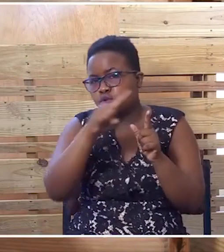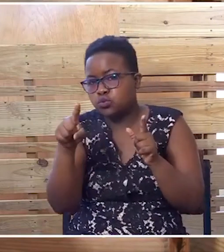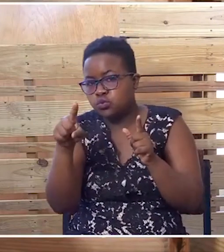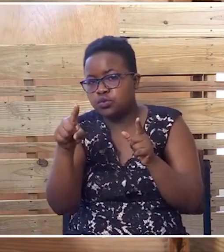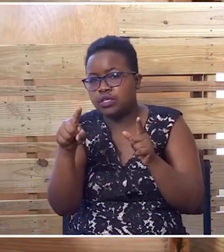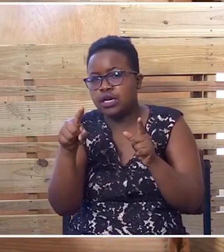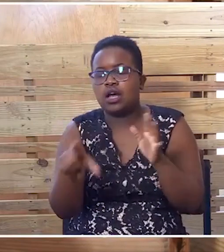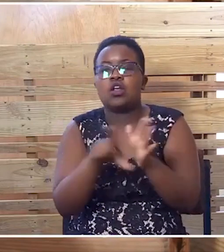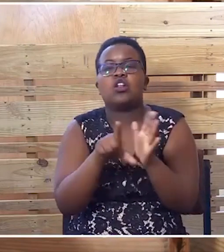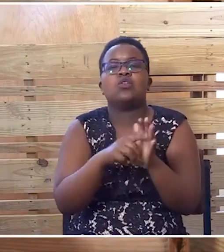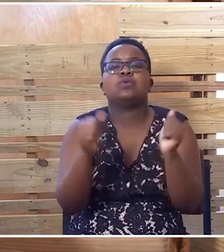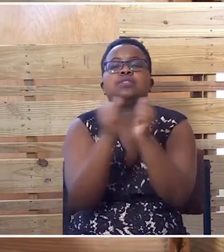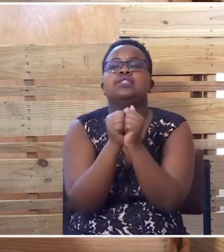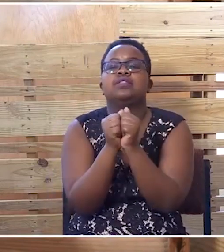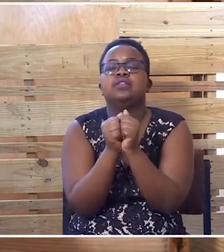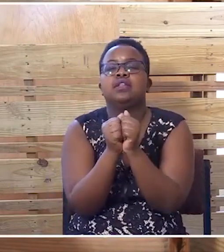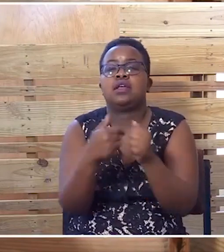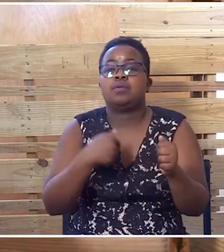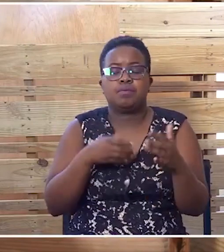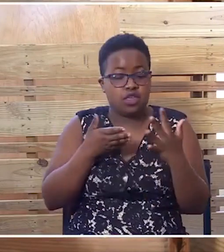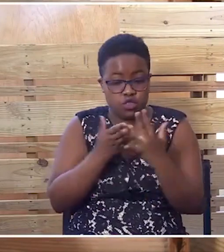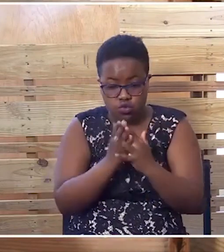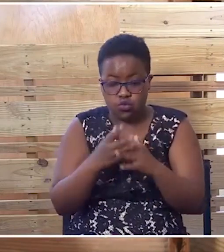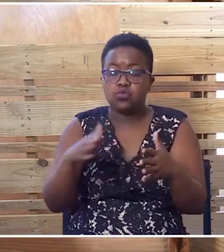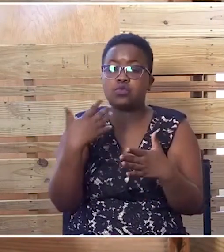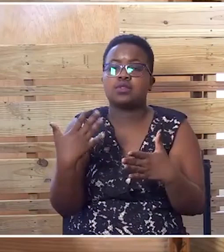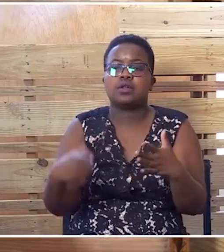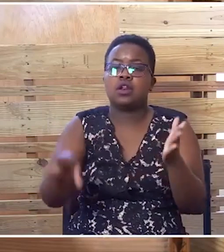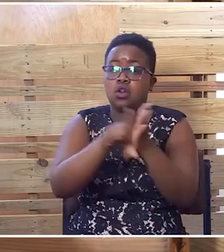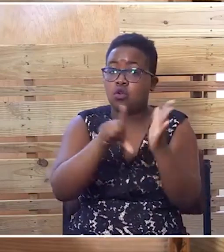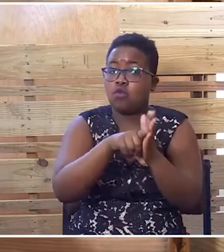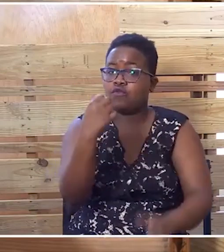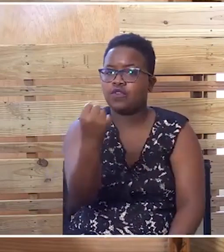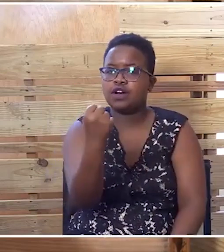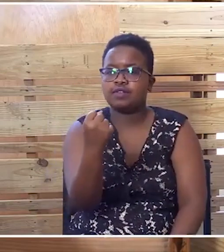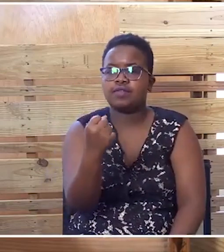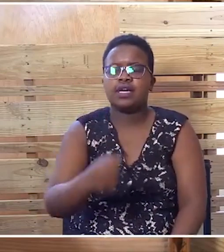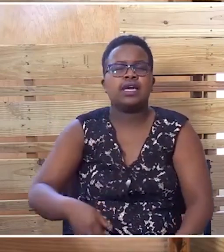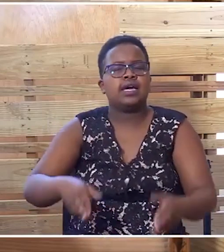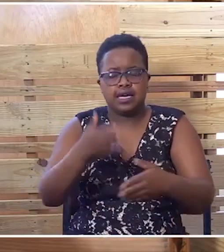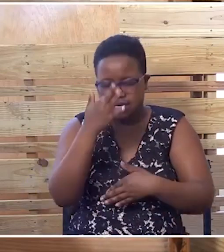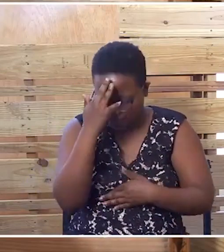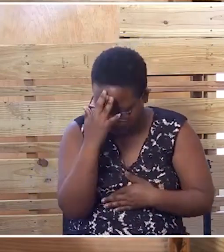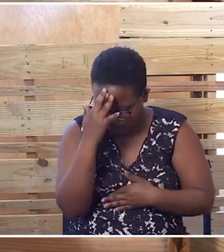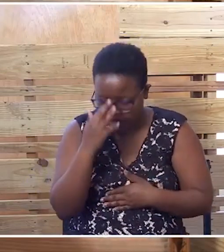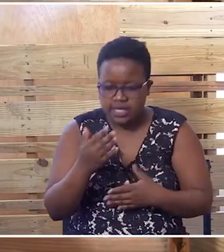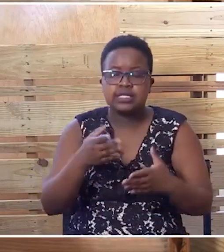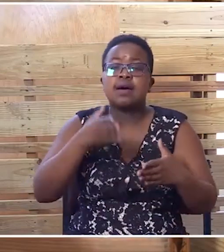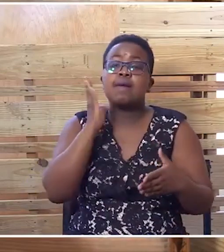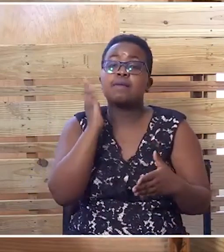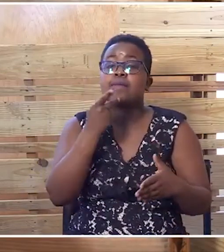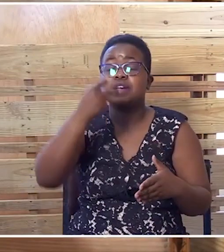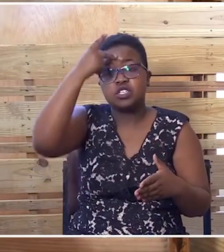to commandment 10. I'll go through them briefly. Commandment 5, respect your father and mother. You